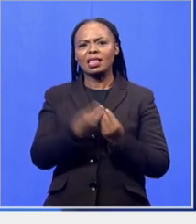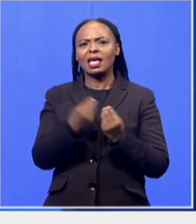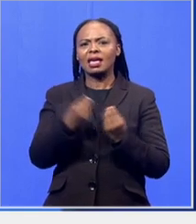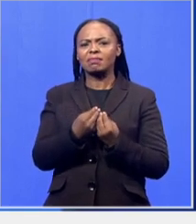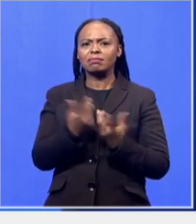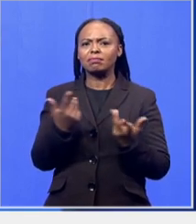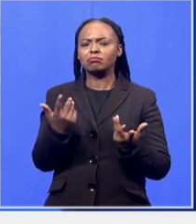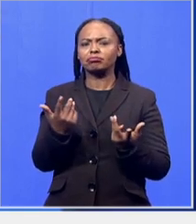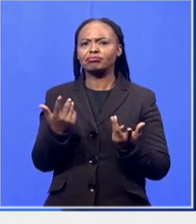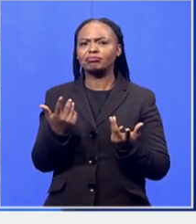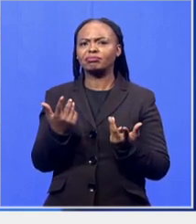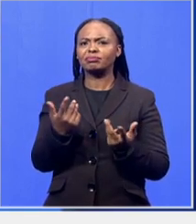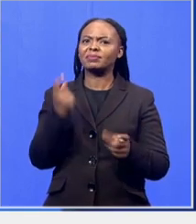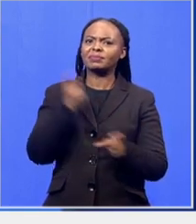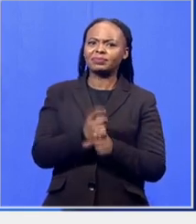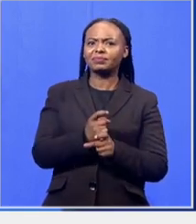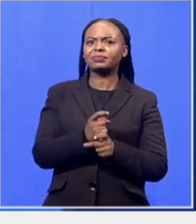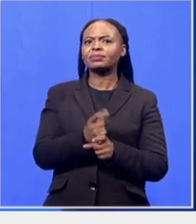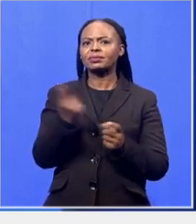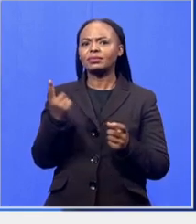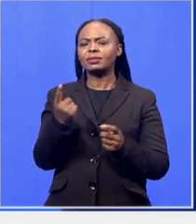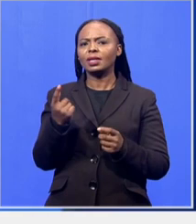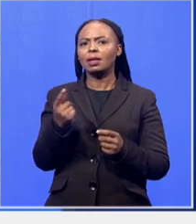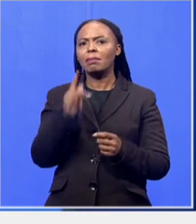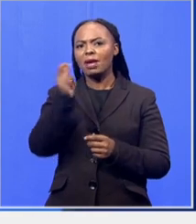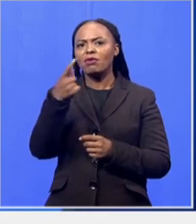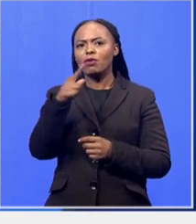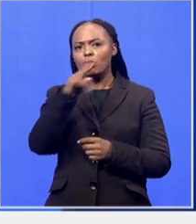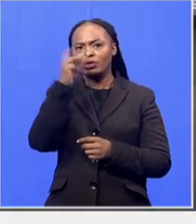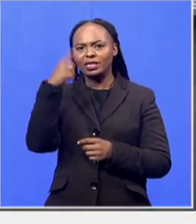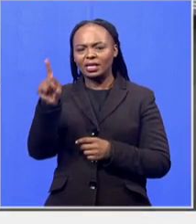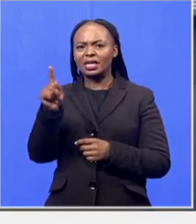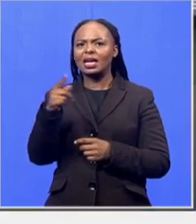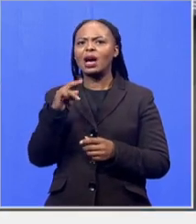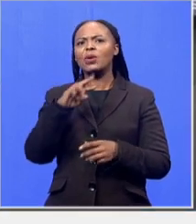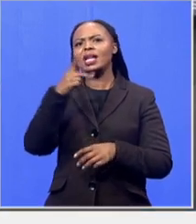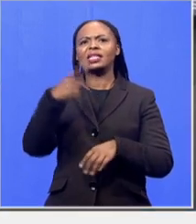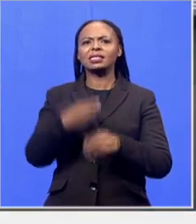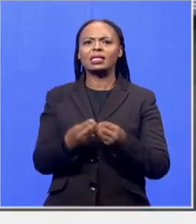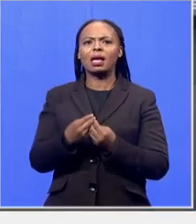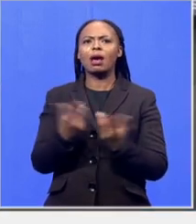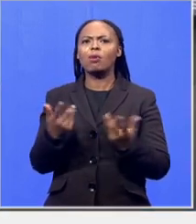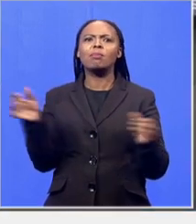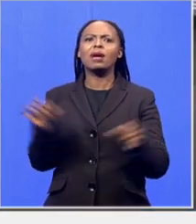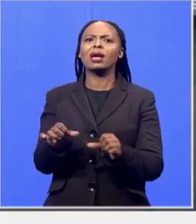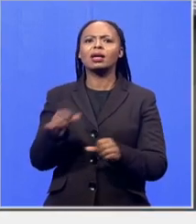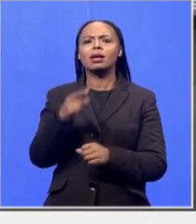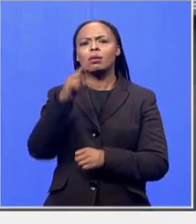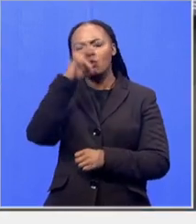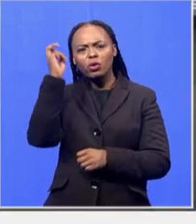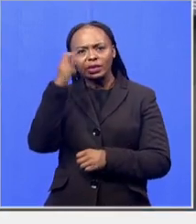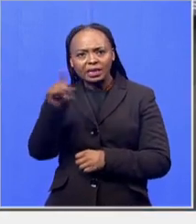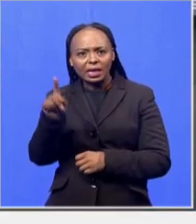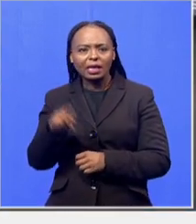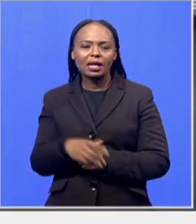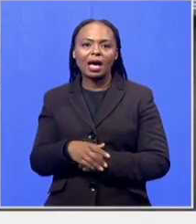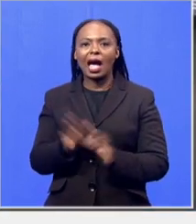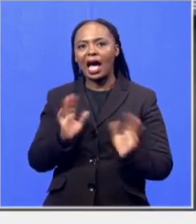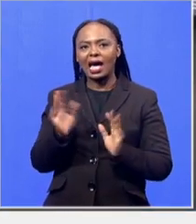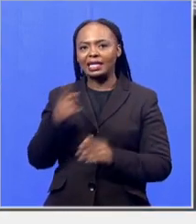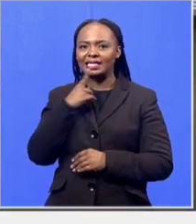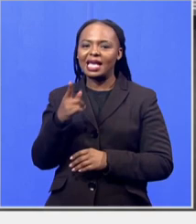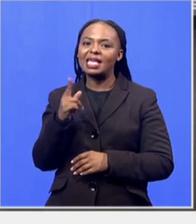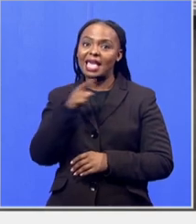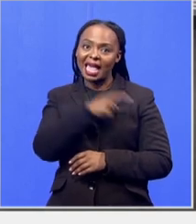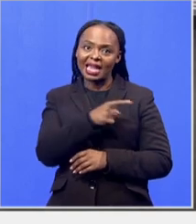up the next morning and the blue ticks were gone. And then the next thing, the blue ticks are back. Yes, not for everyone. So he then put a tweet to seem to say he paid for some of